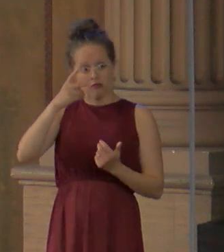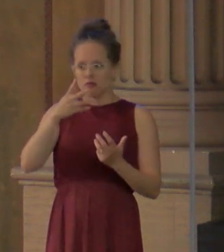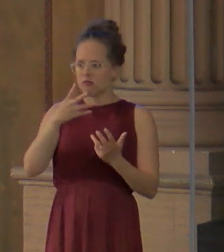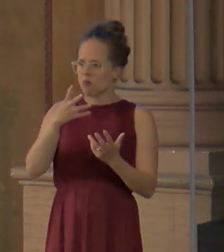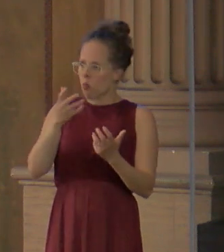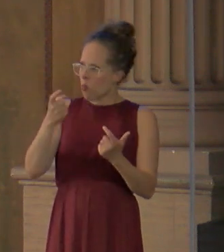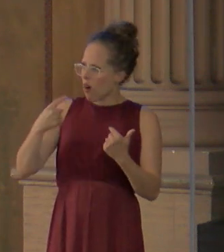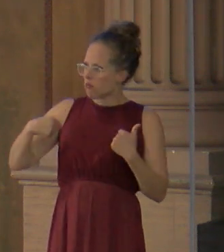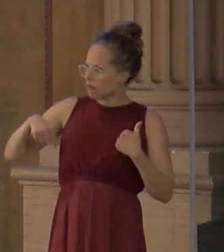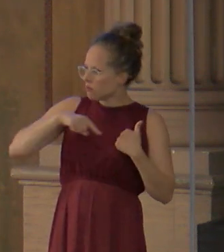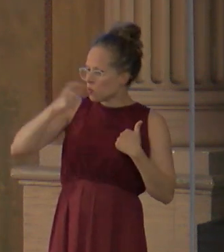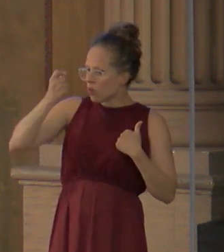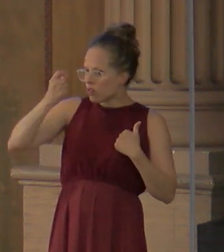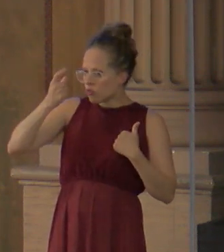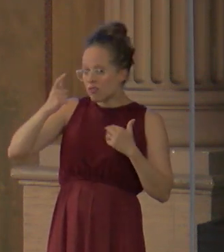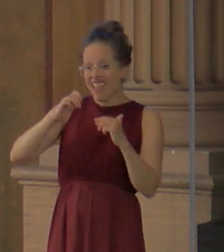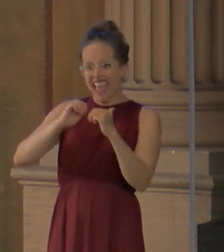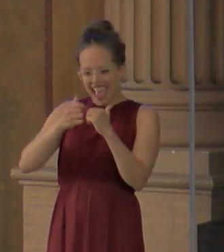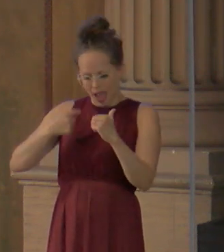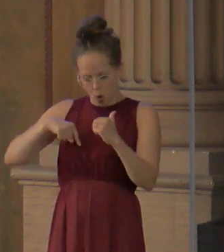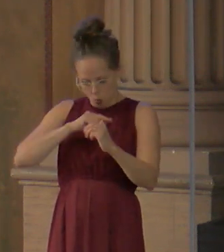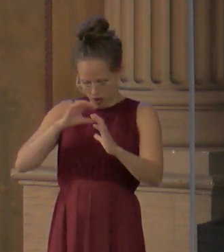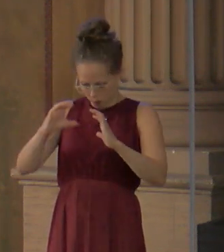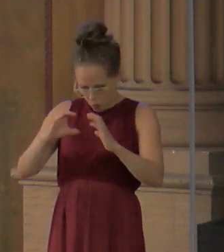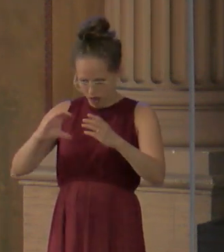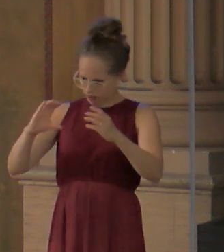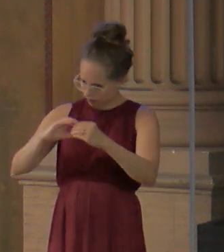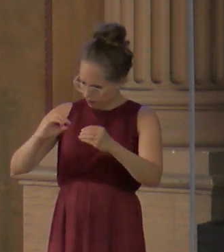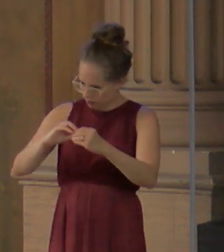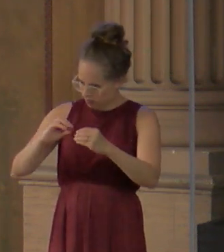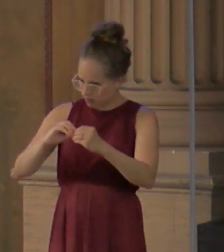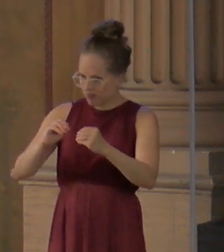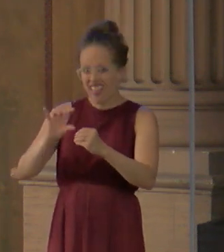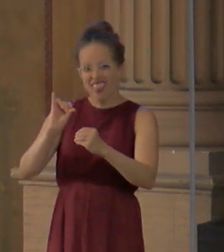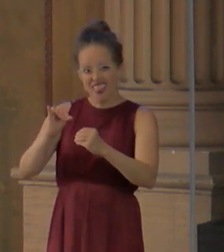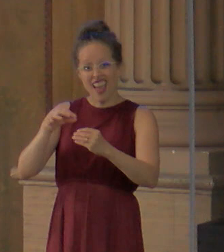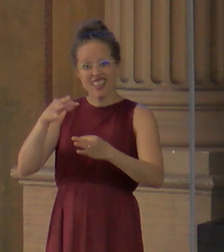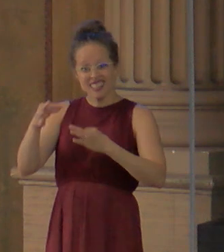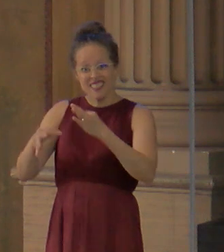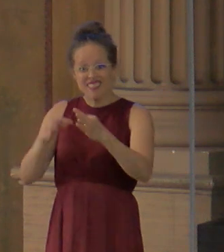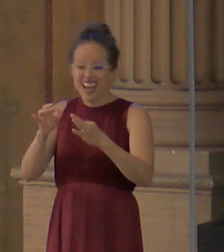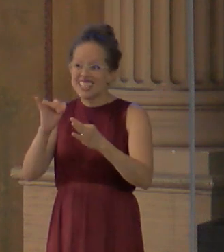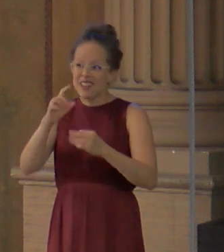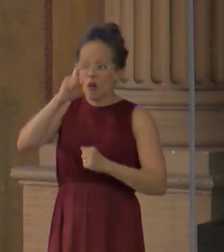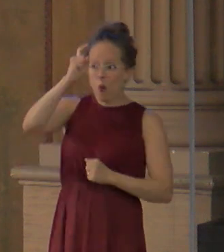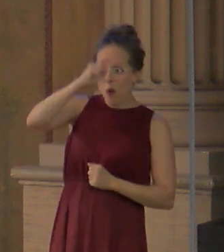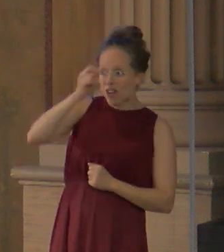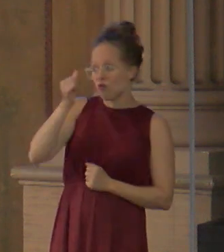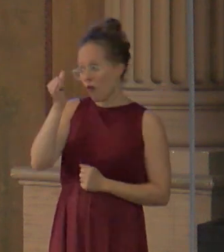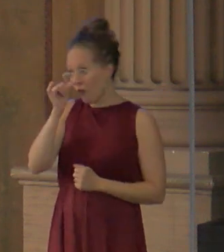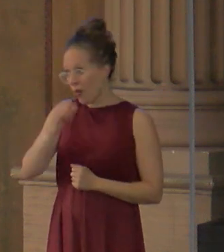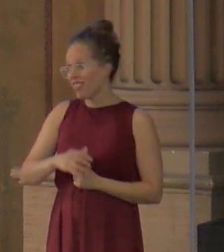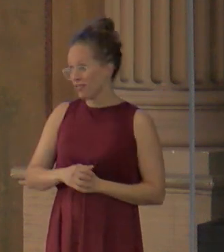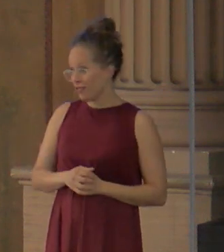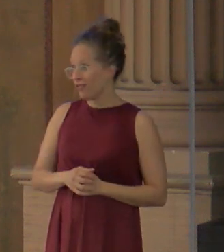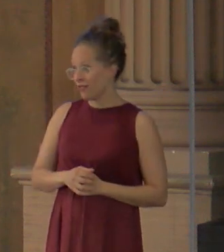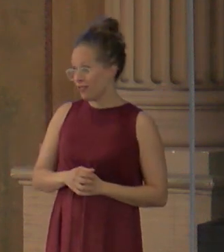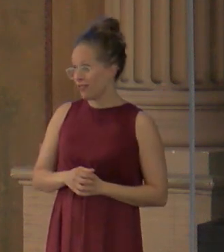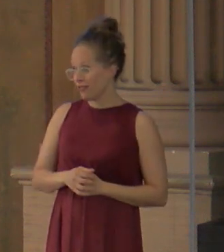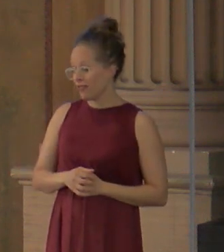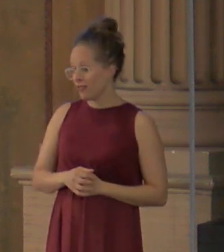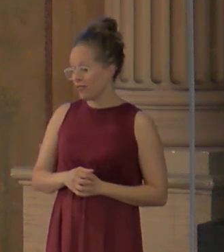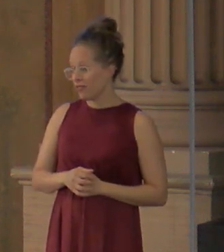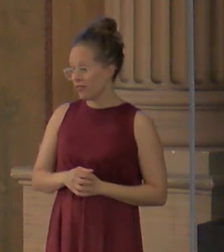the way you and I use our words is a defining characteristic of the wise and the foolish. The second big major truth in